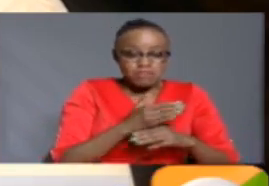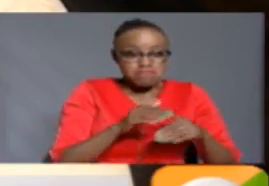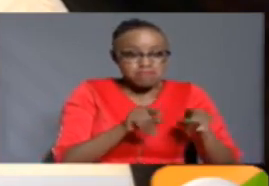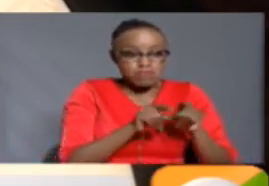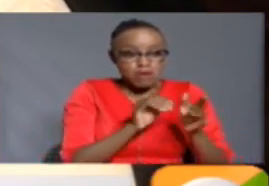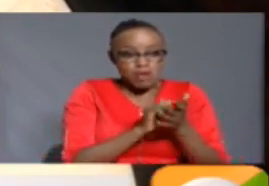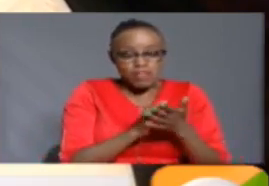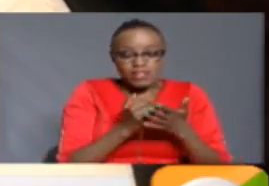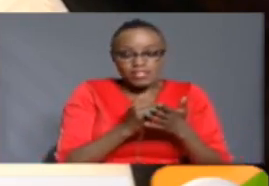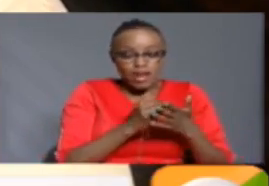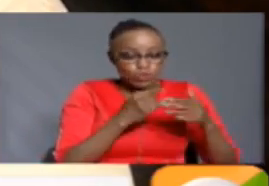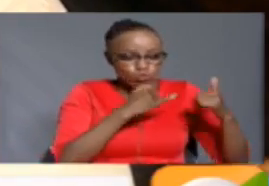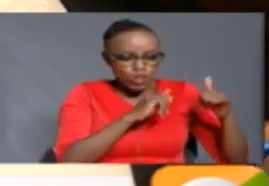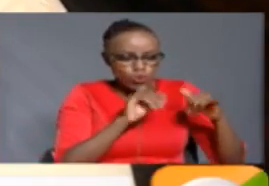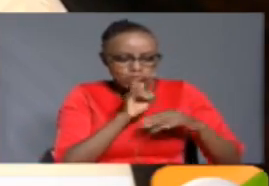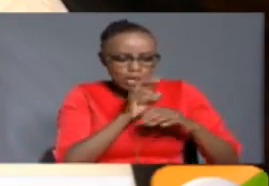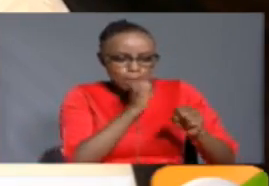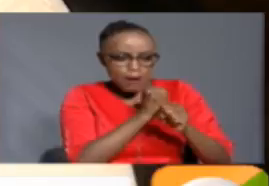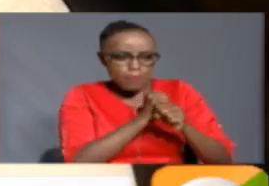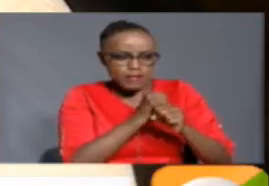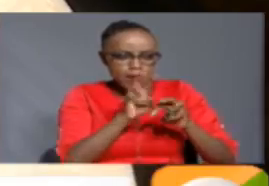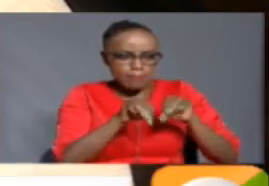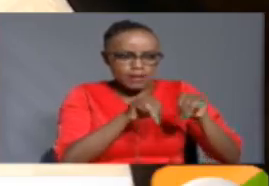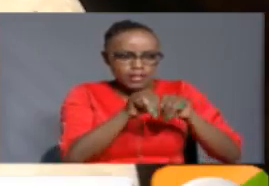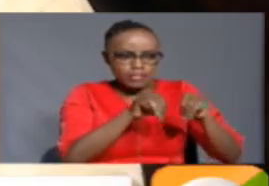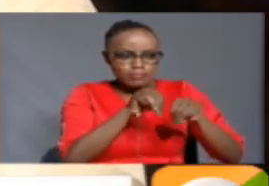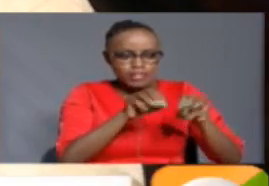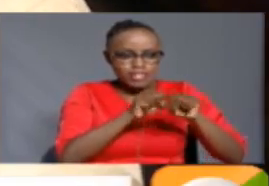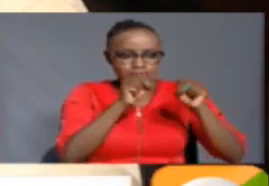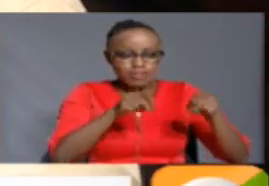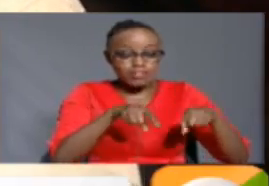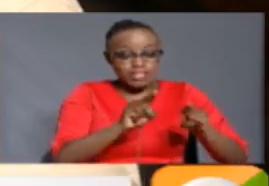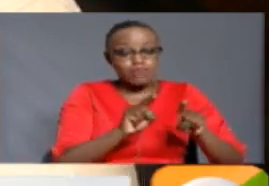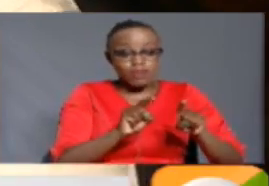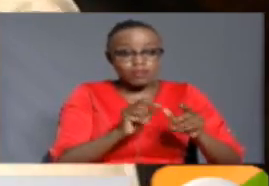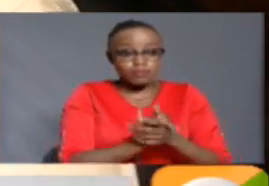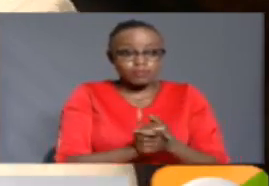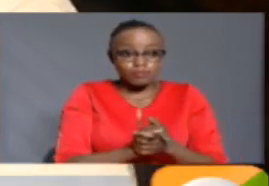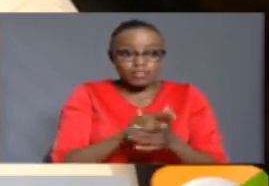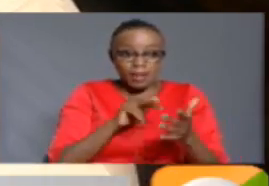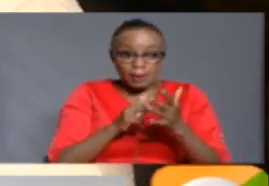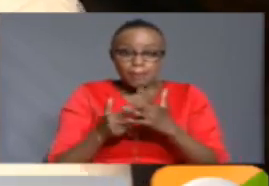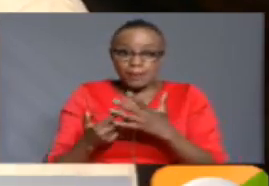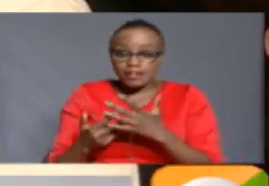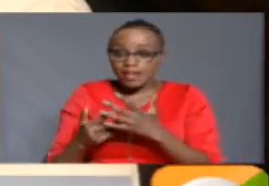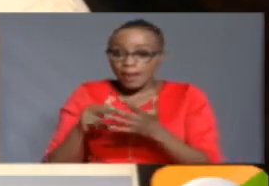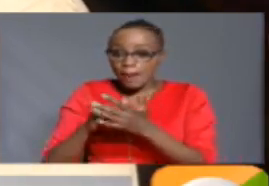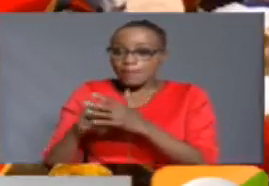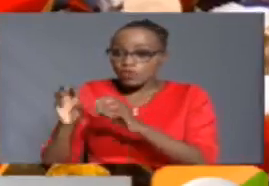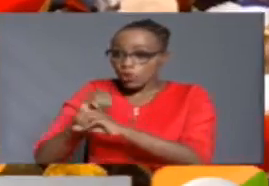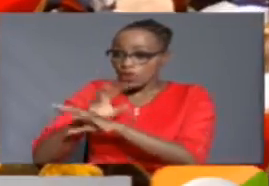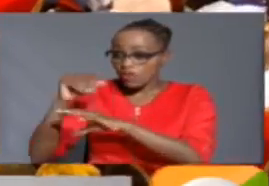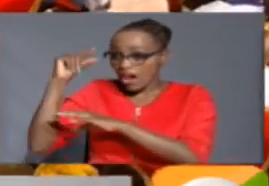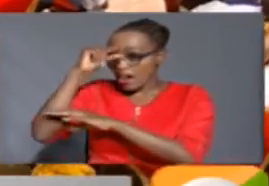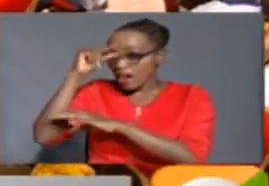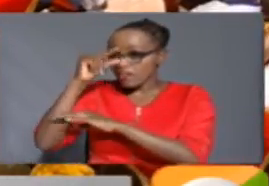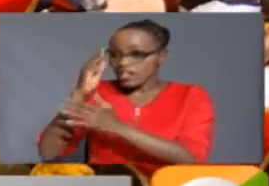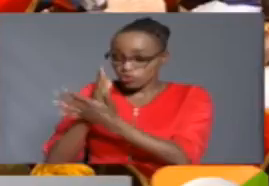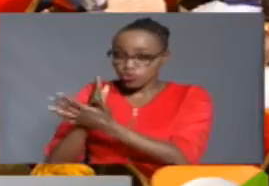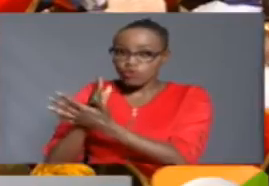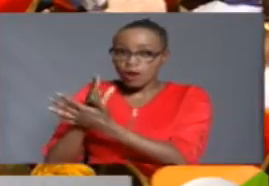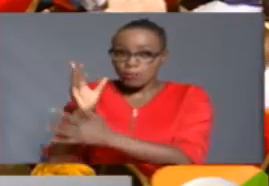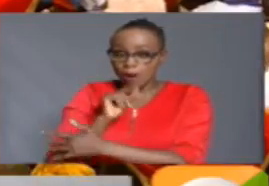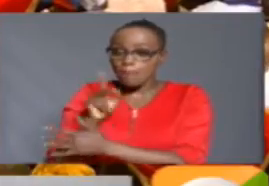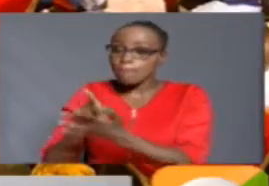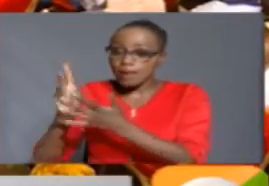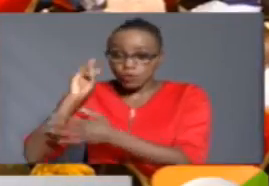on a scorecard in a performance management system, that is where he's coming from. So it's important for me to... You're clarifying that the governor actually confirmed that he's